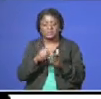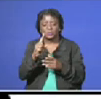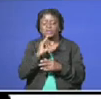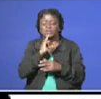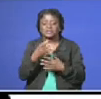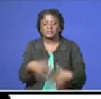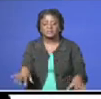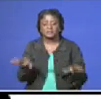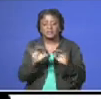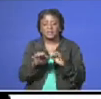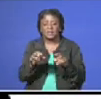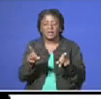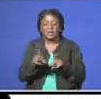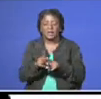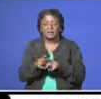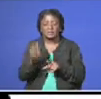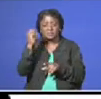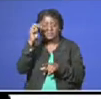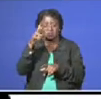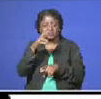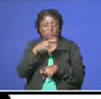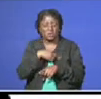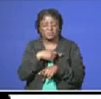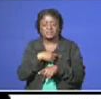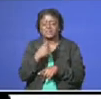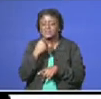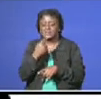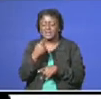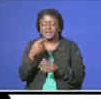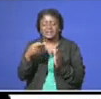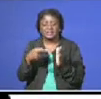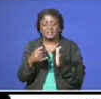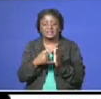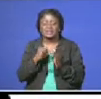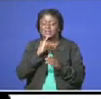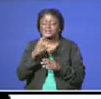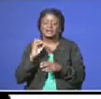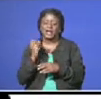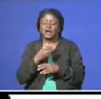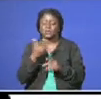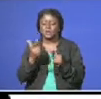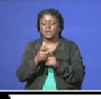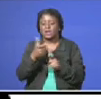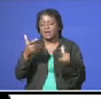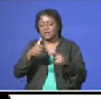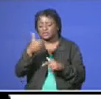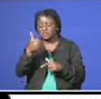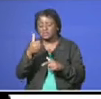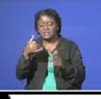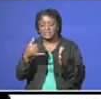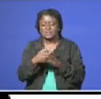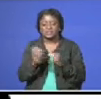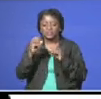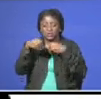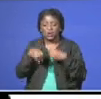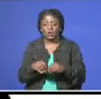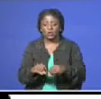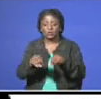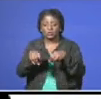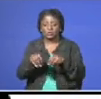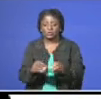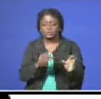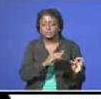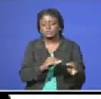as Mr. Robinson said, it's our largest. It's an ocean-going ship, which means